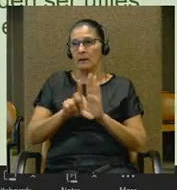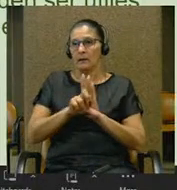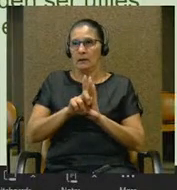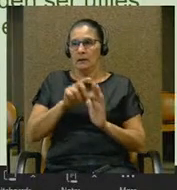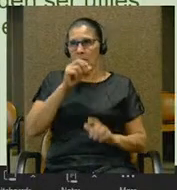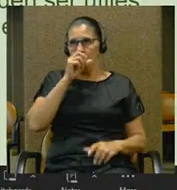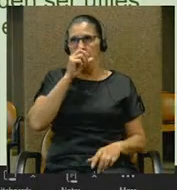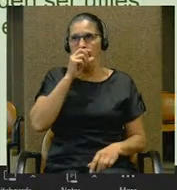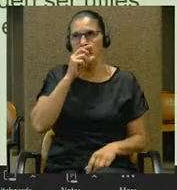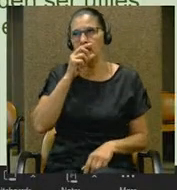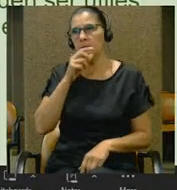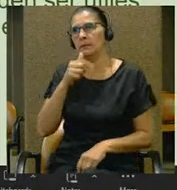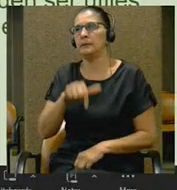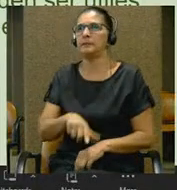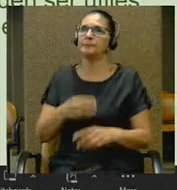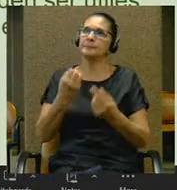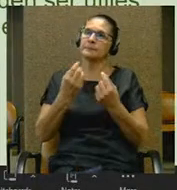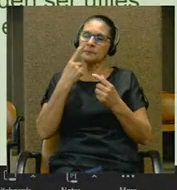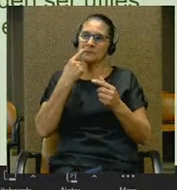illegal market.